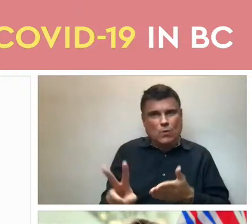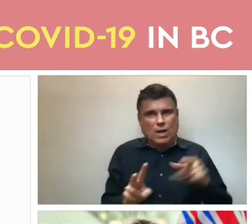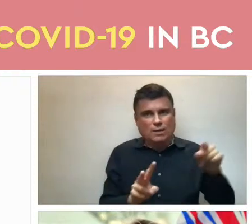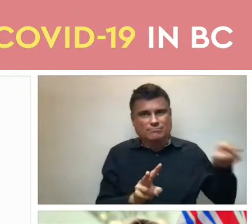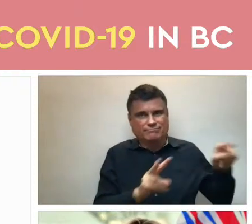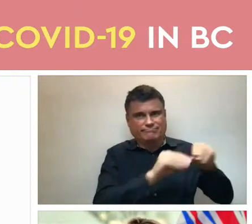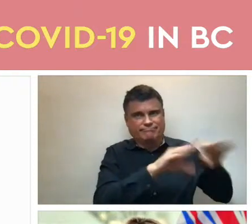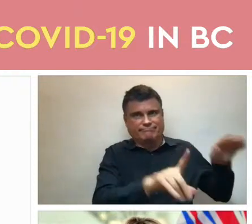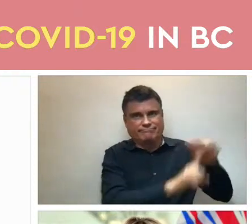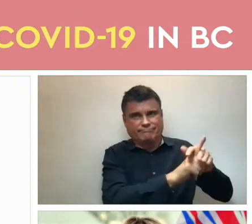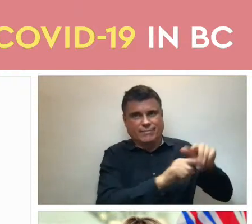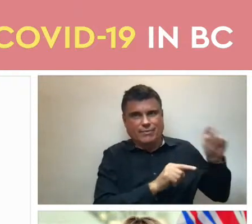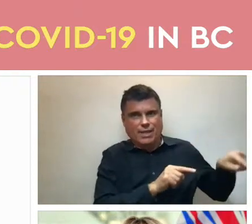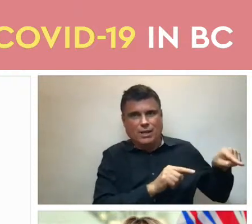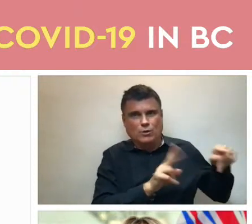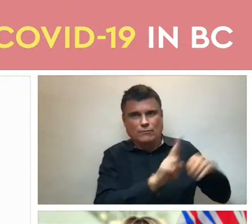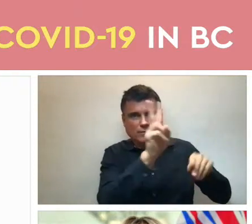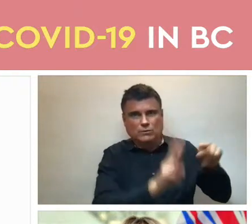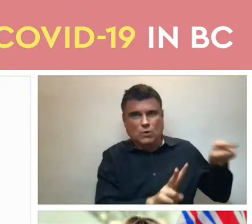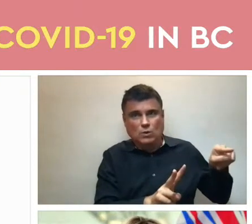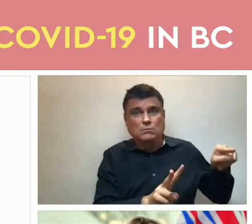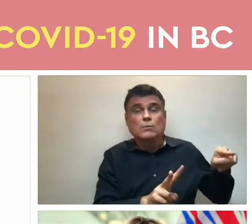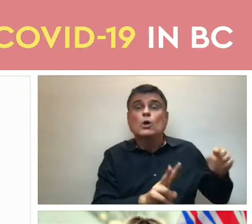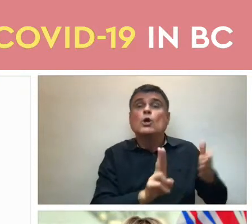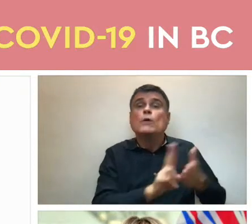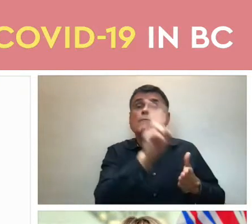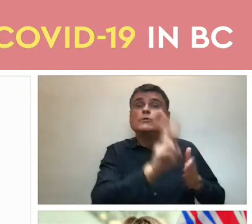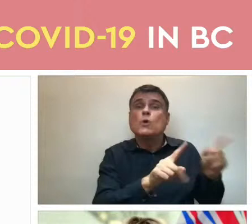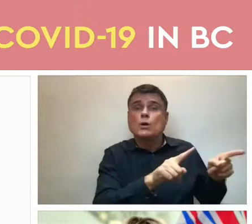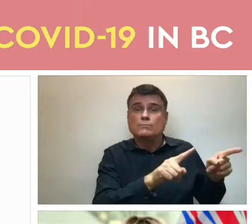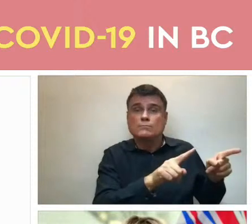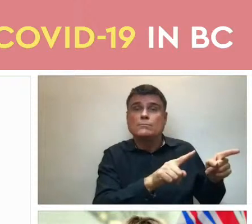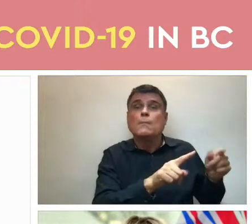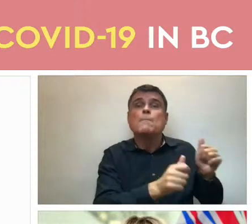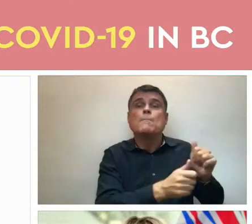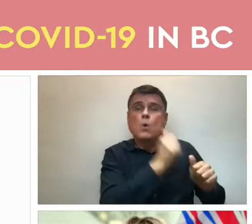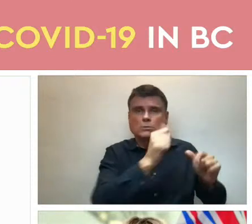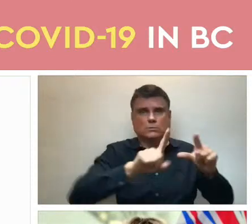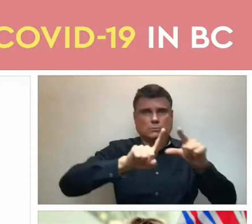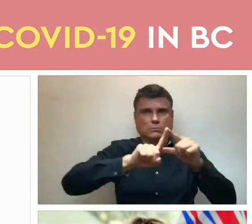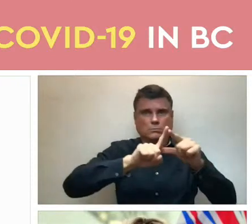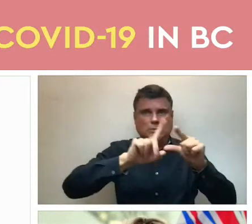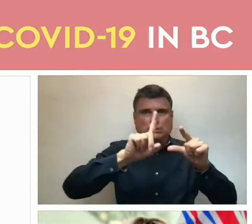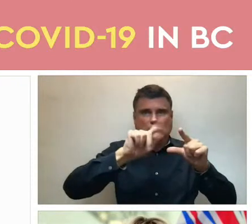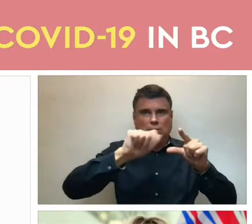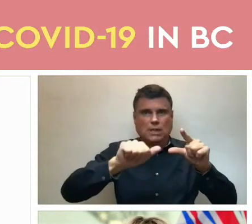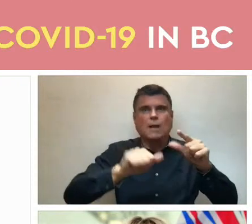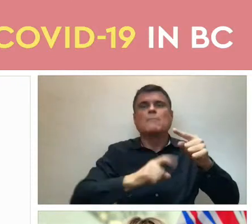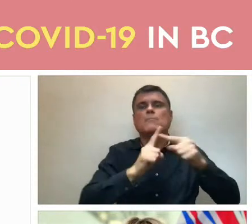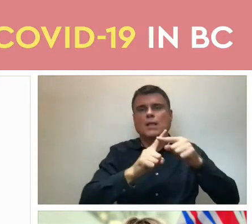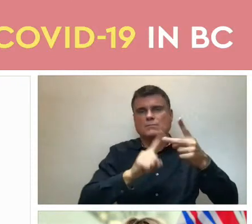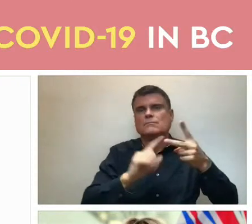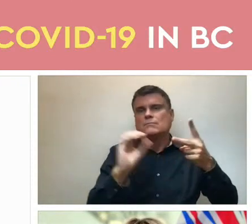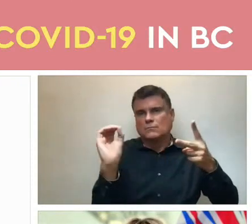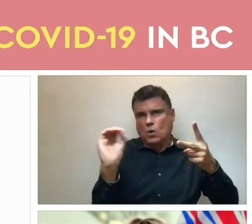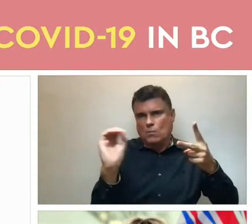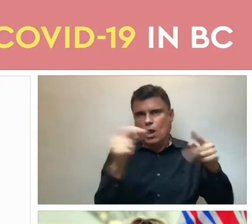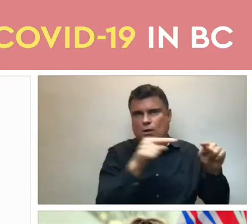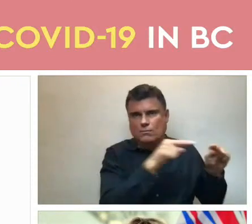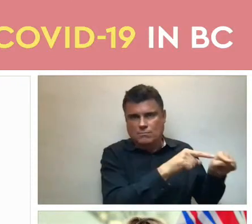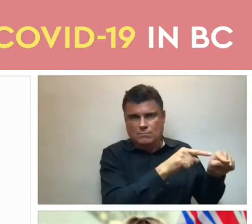And it looks like that outbreak has been driven by Delta, as well as an introduction in partway through